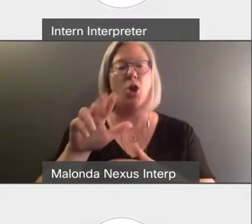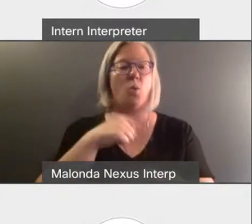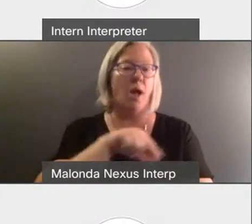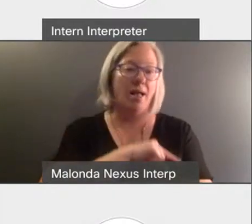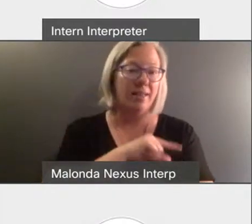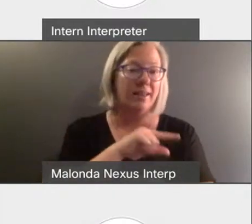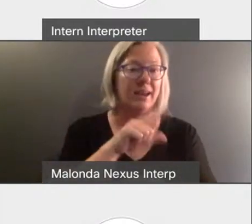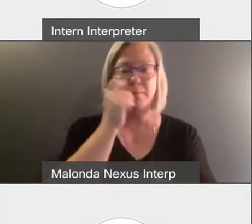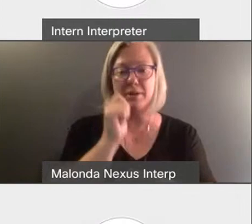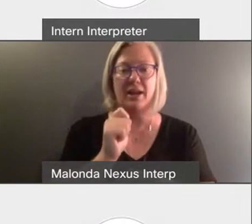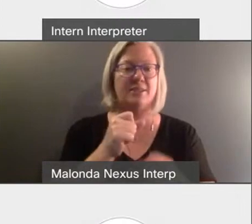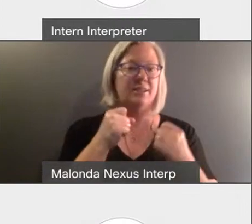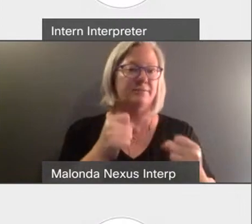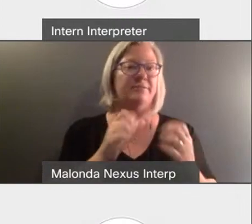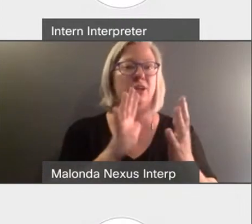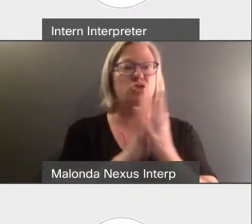traffic.